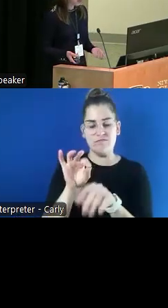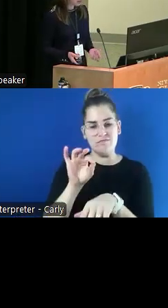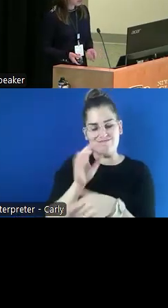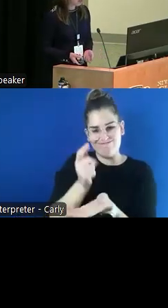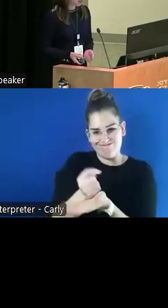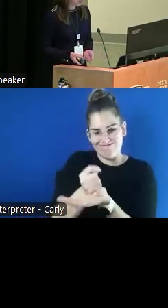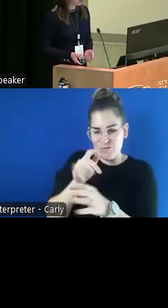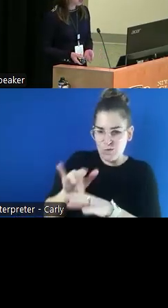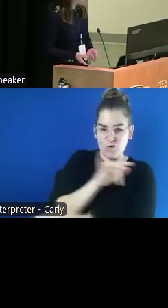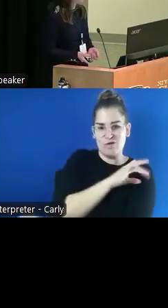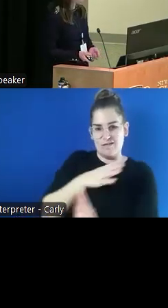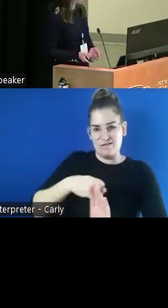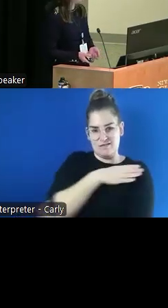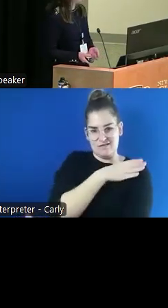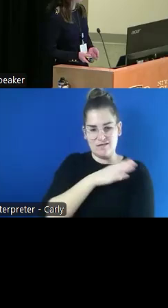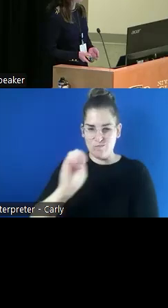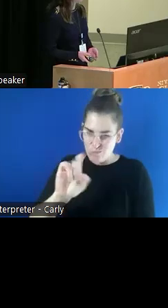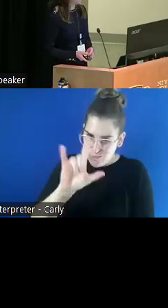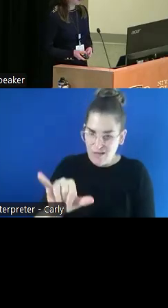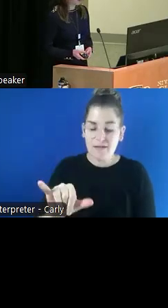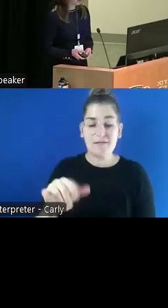negative symptoms remain an unmet treatment need.